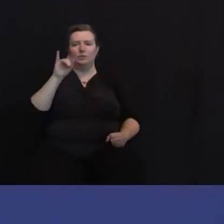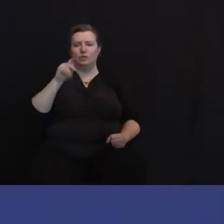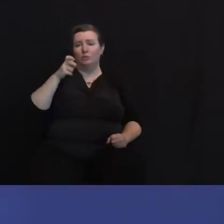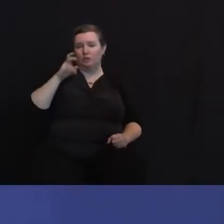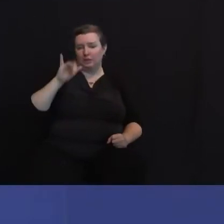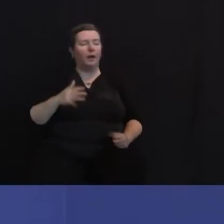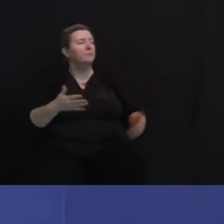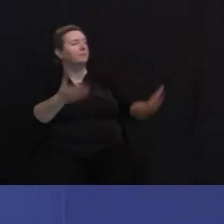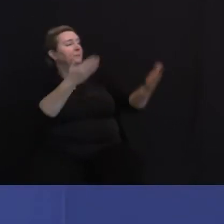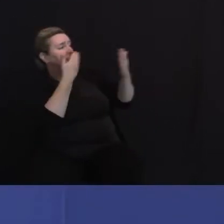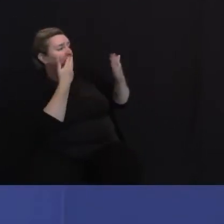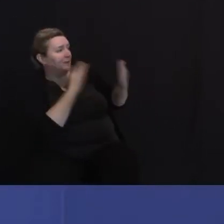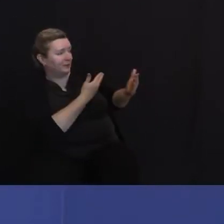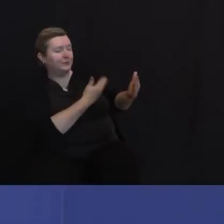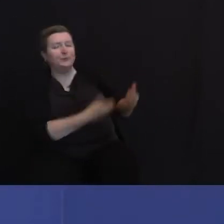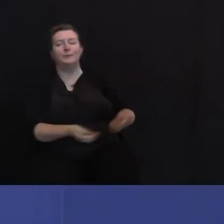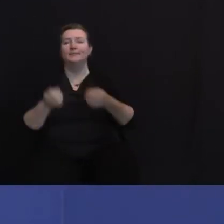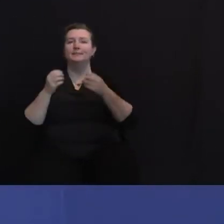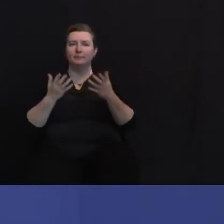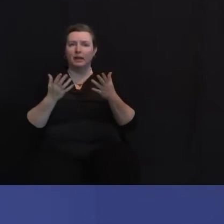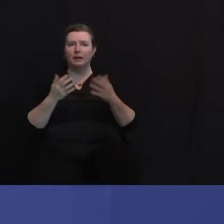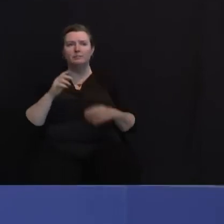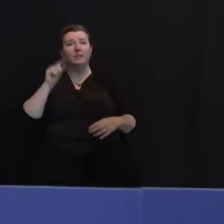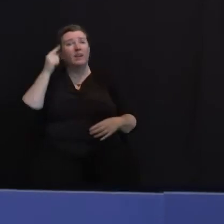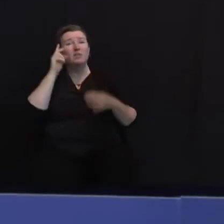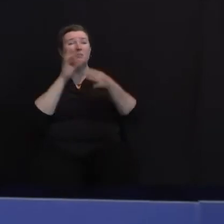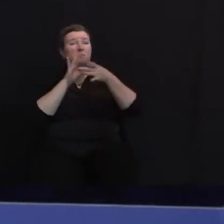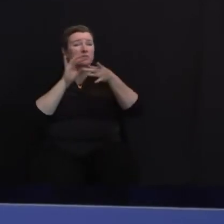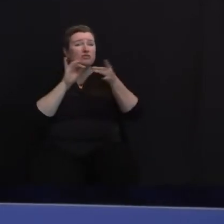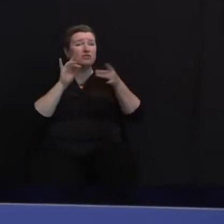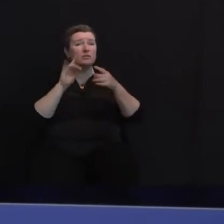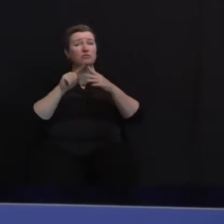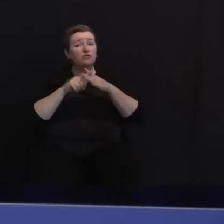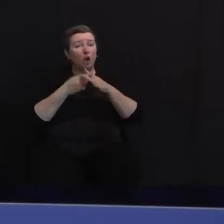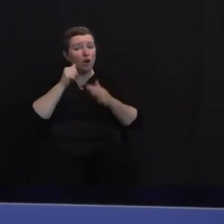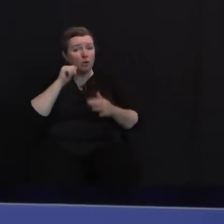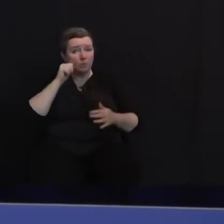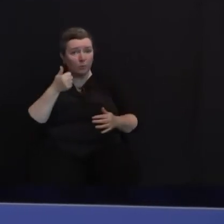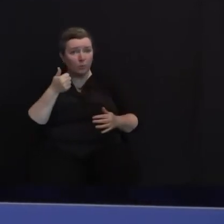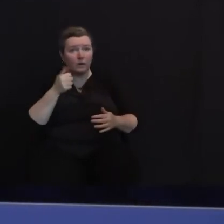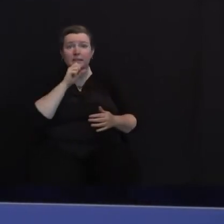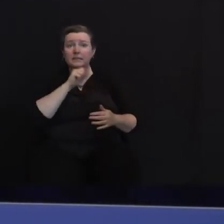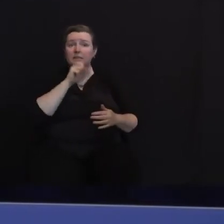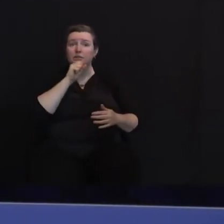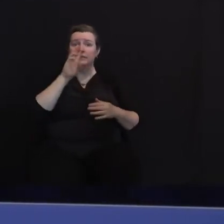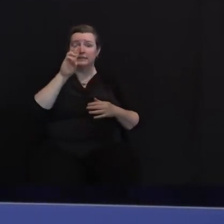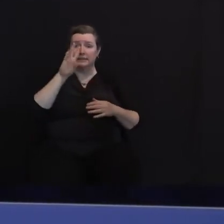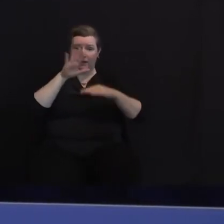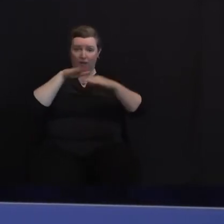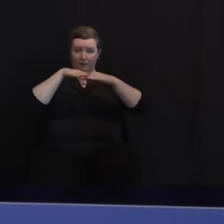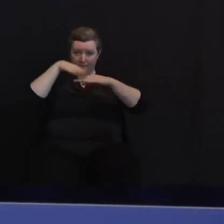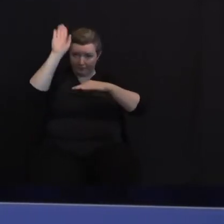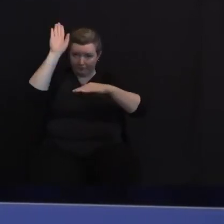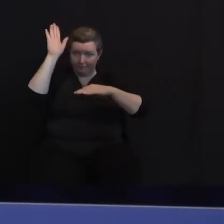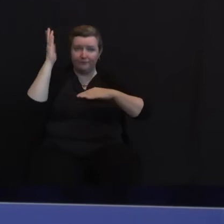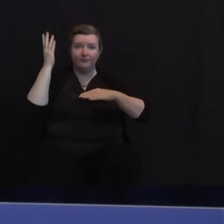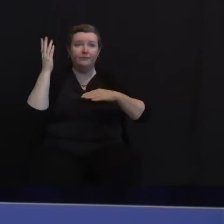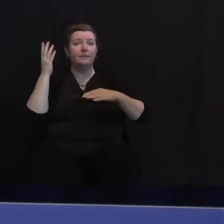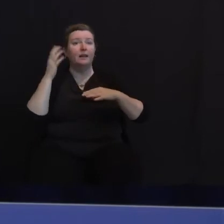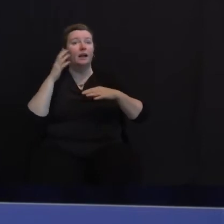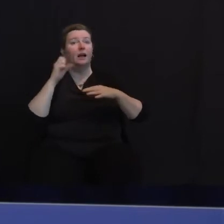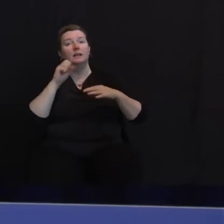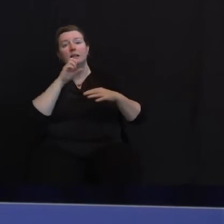afternoon. Well, as the Governor shared, starting tomorrow, residents age 65 years and older, and those between